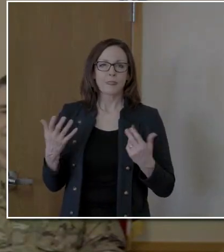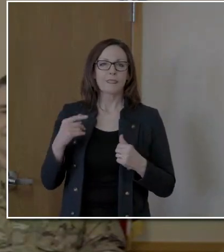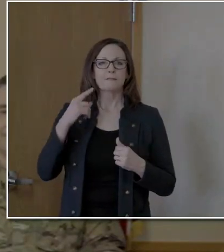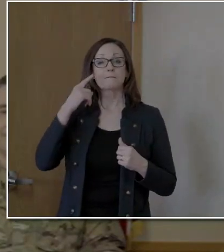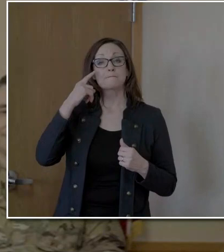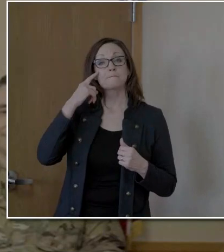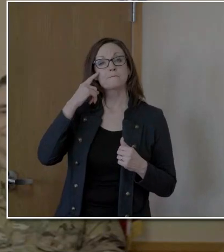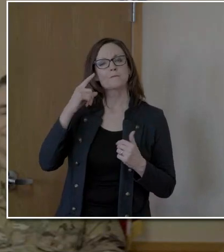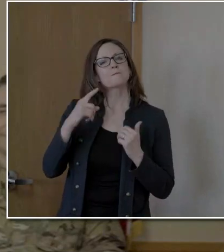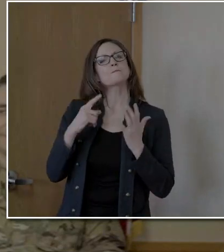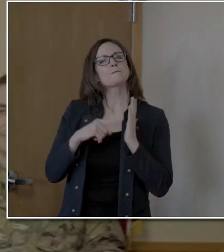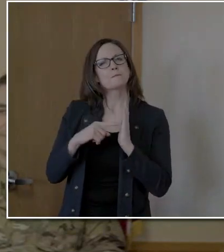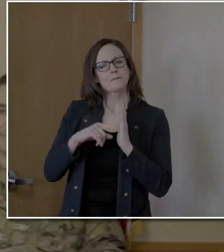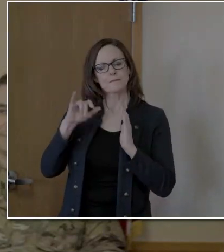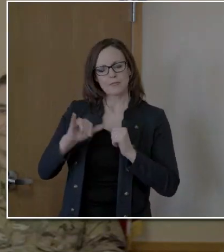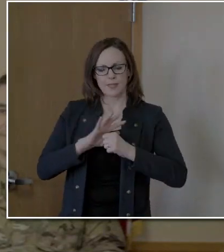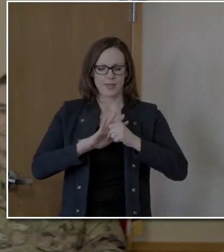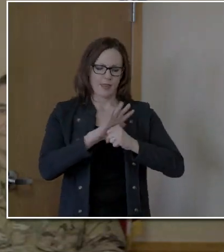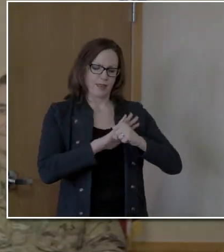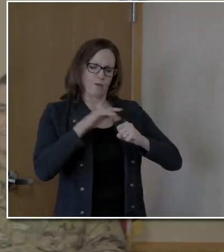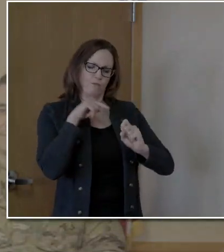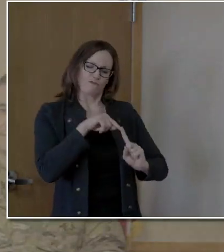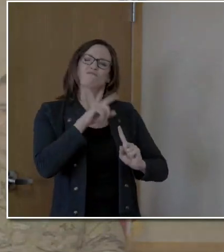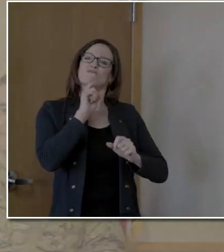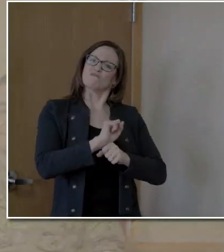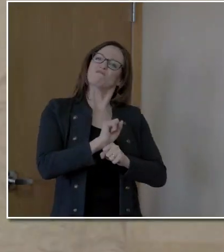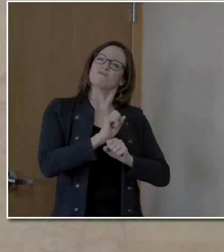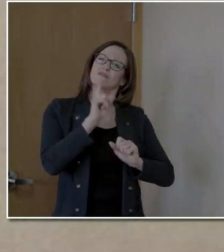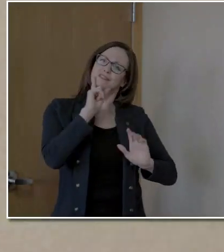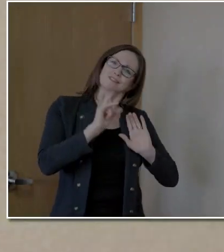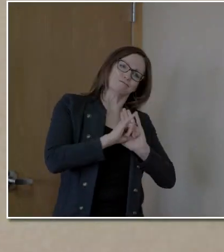at. Will you be doing that?